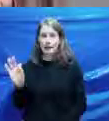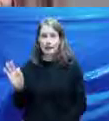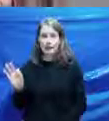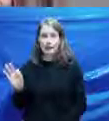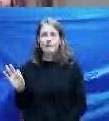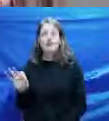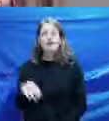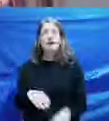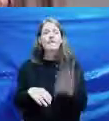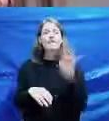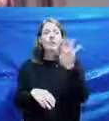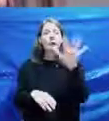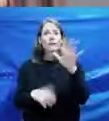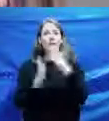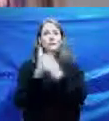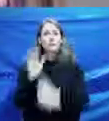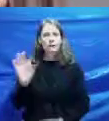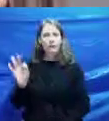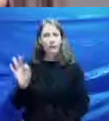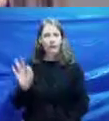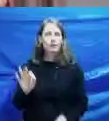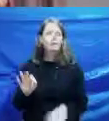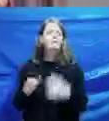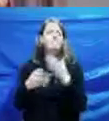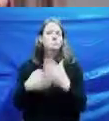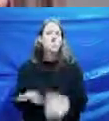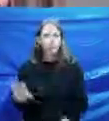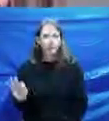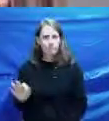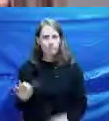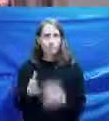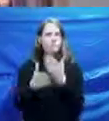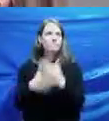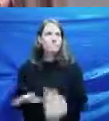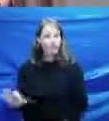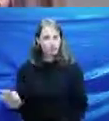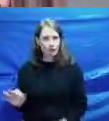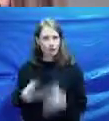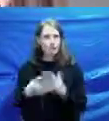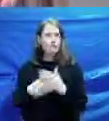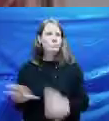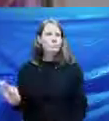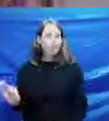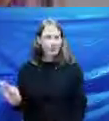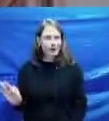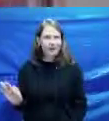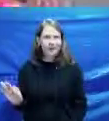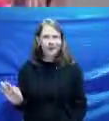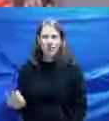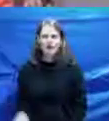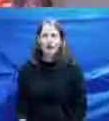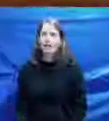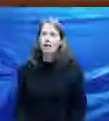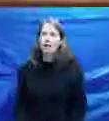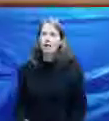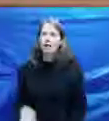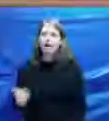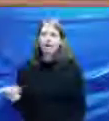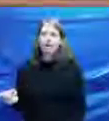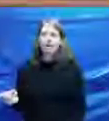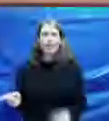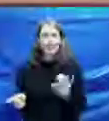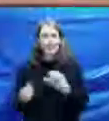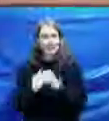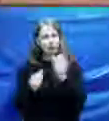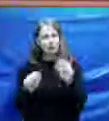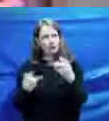subtract 5 again, and then you can figure out how many 5s there are in 45. And she said, Mom, it takes up so much paper. You know,